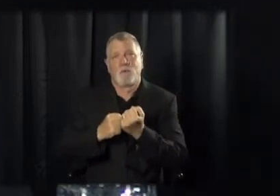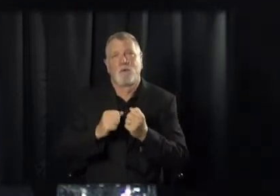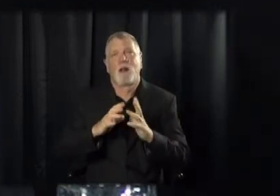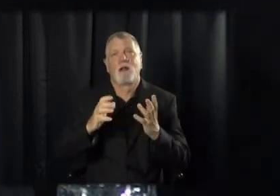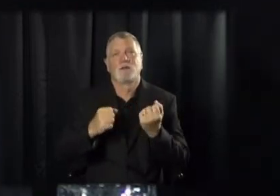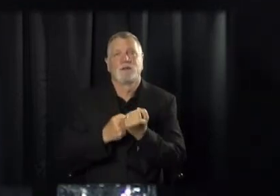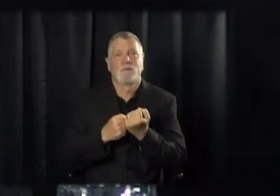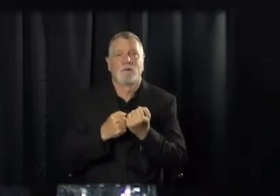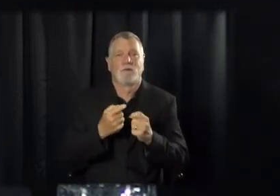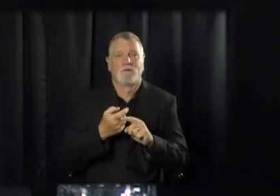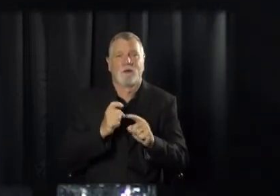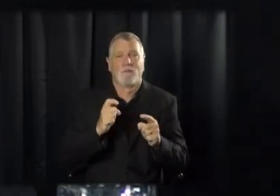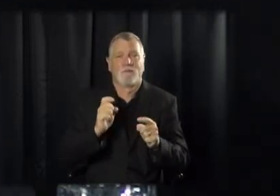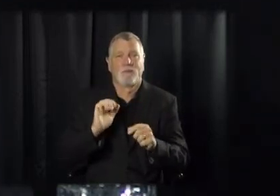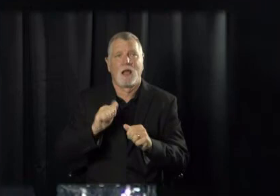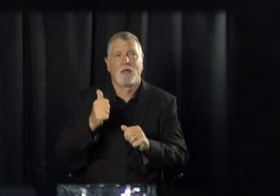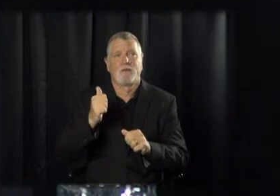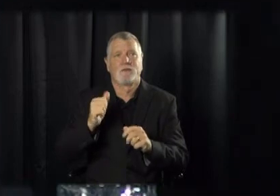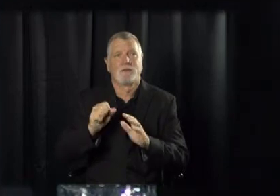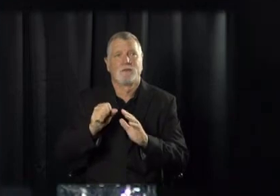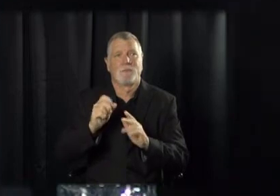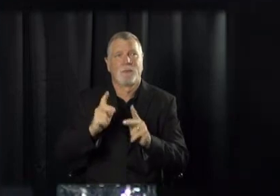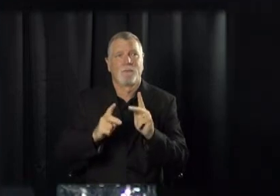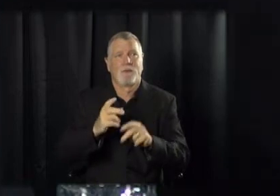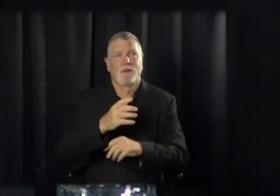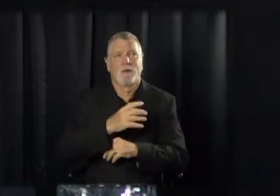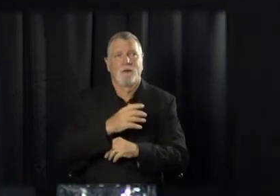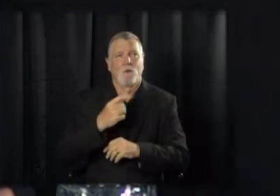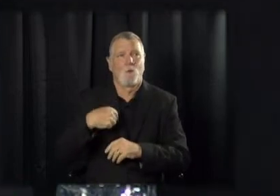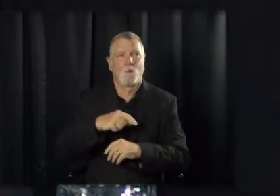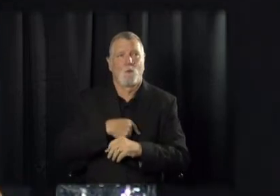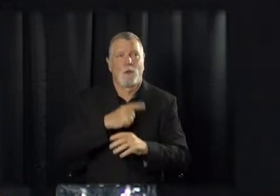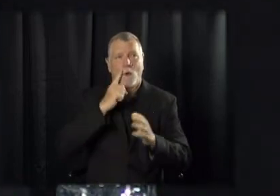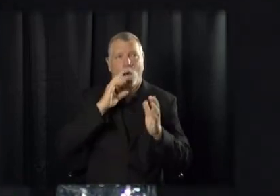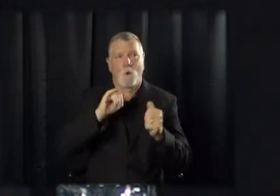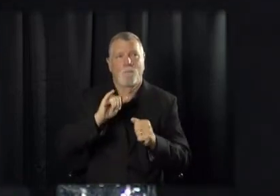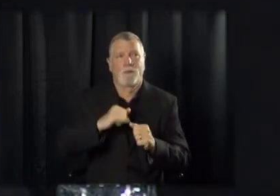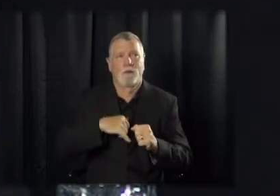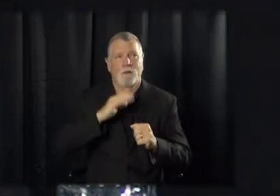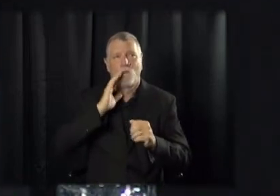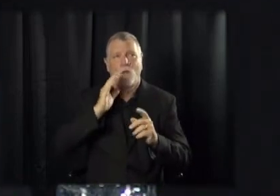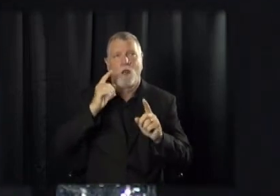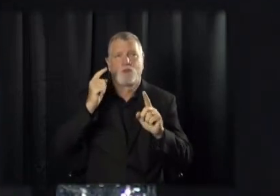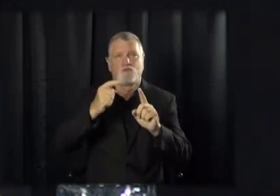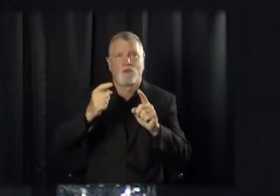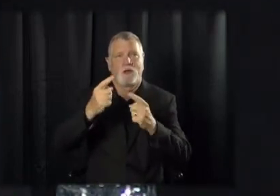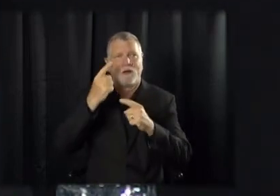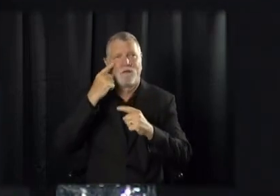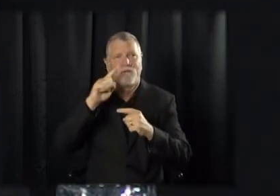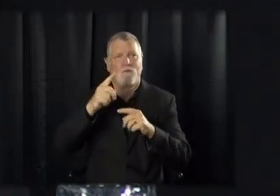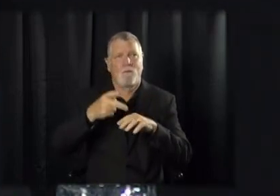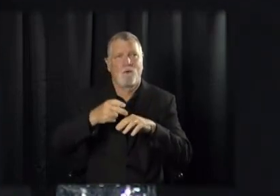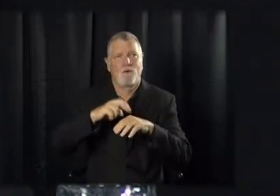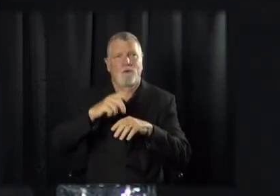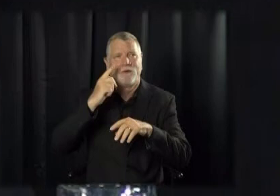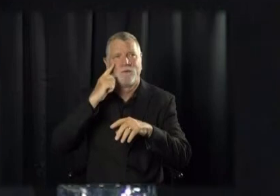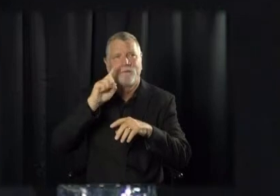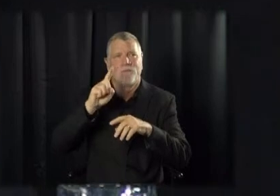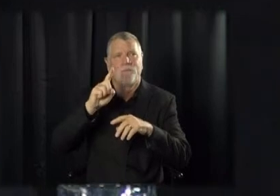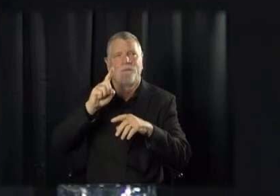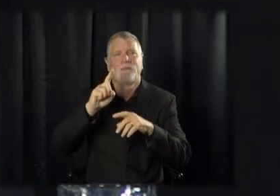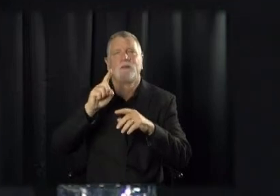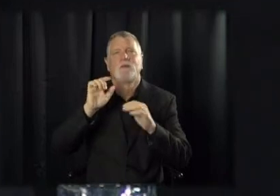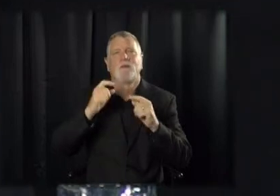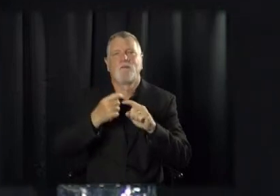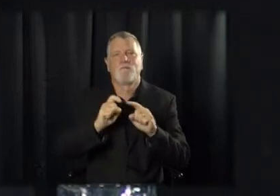of support from other stakeholders. We hope that we are on track for Puerto Rico to